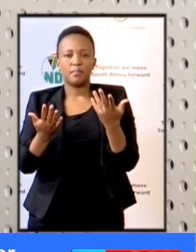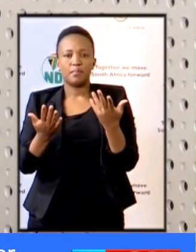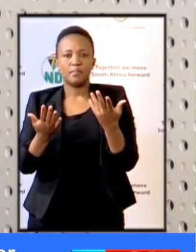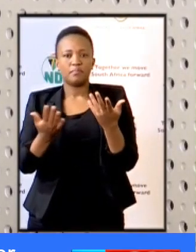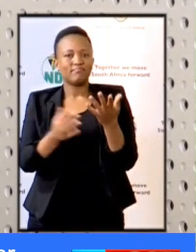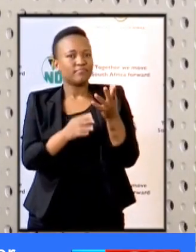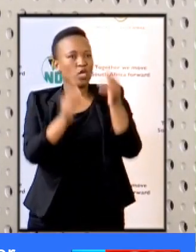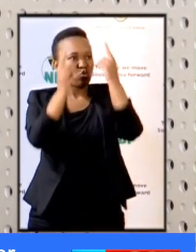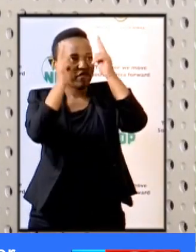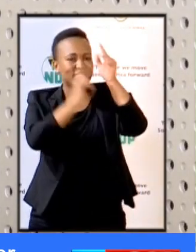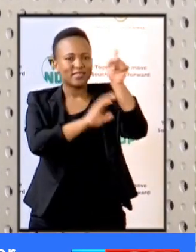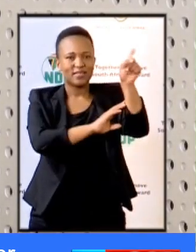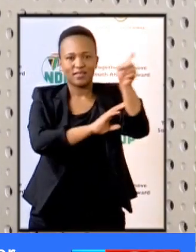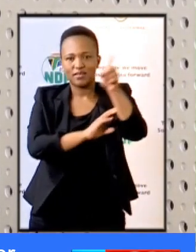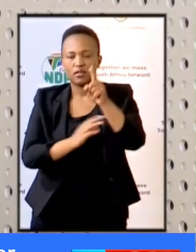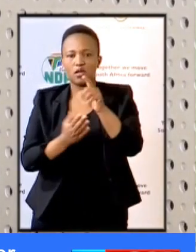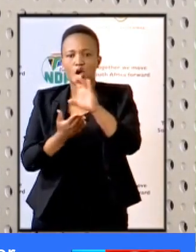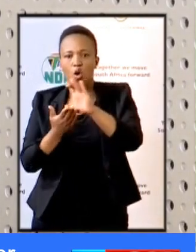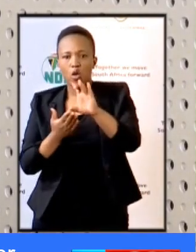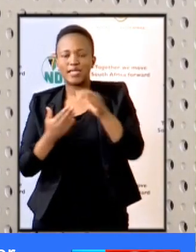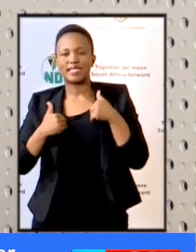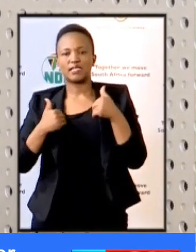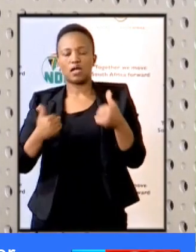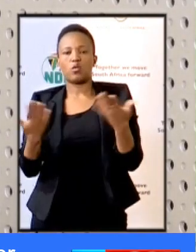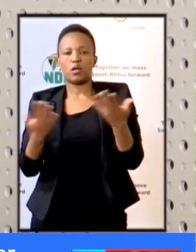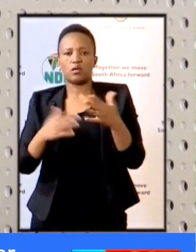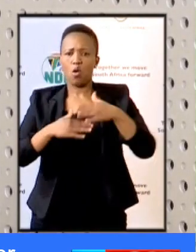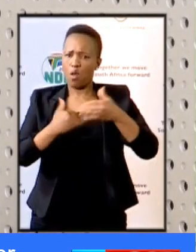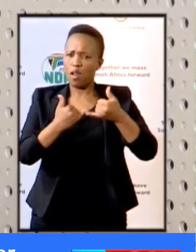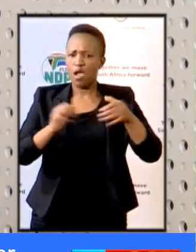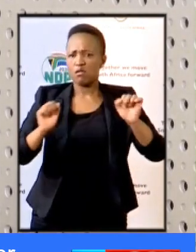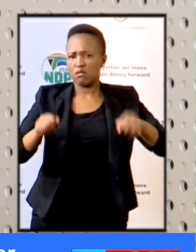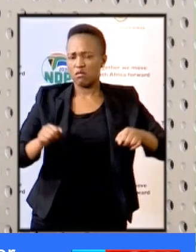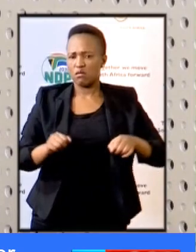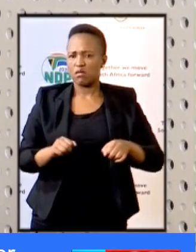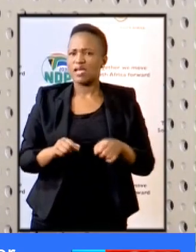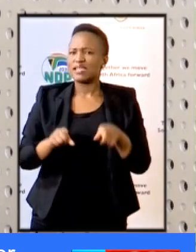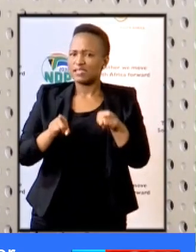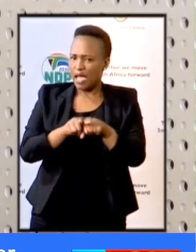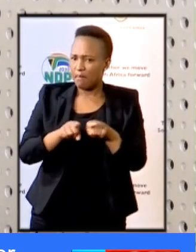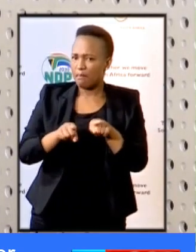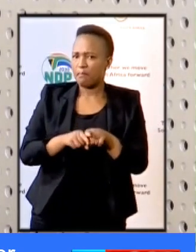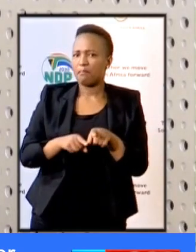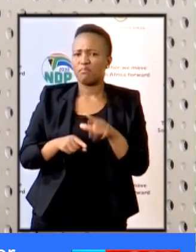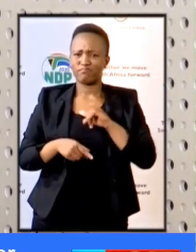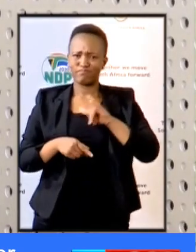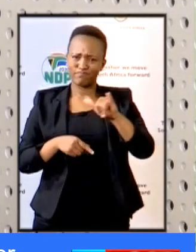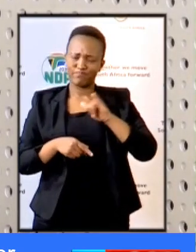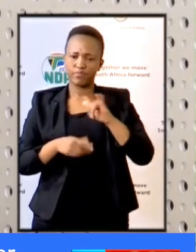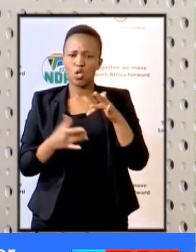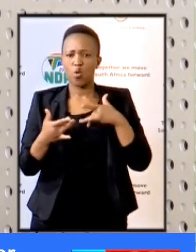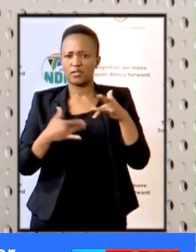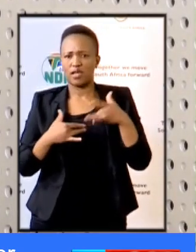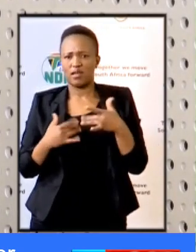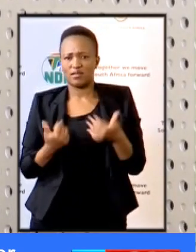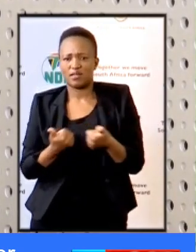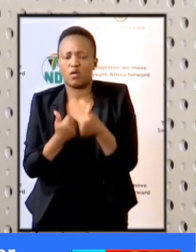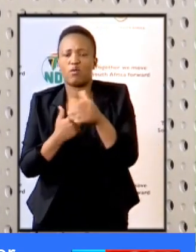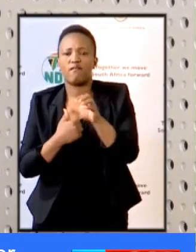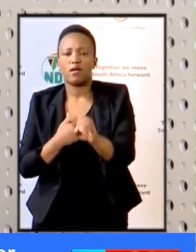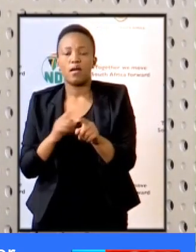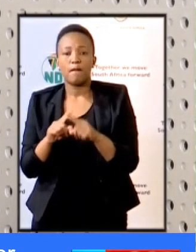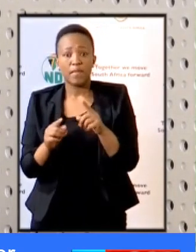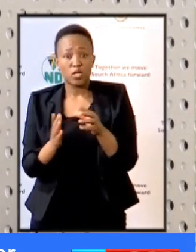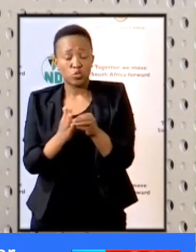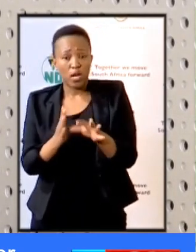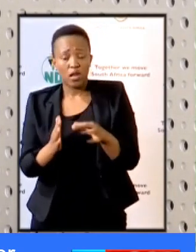already. We share the same concerns that no student should be